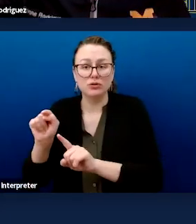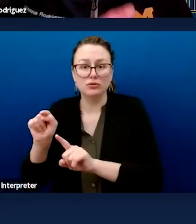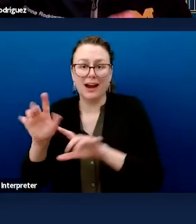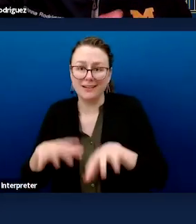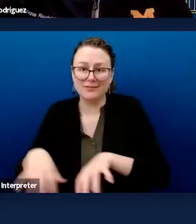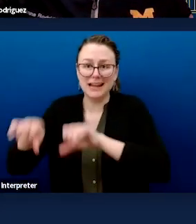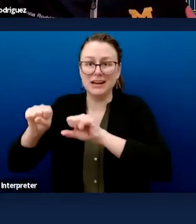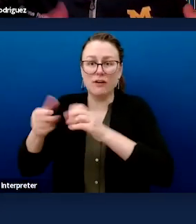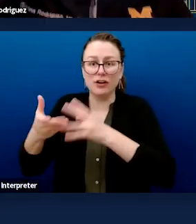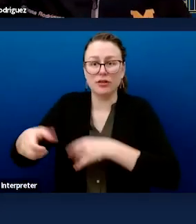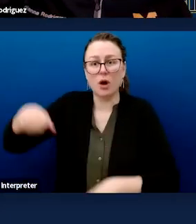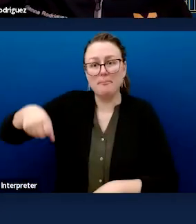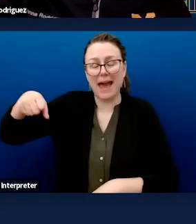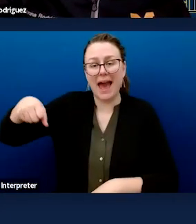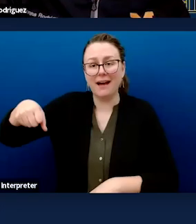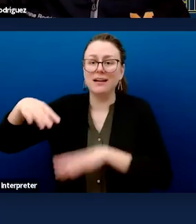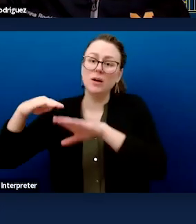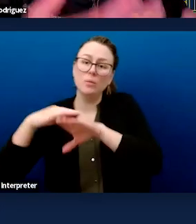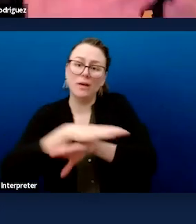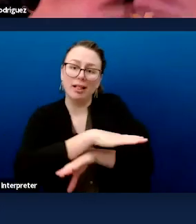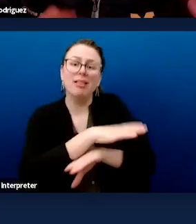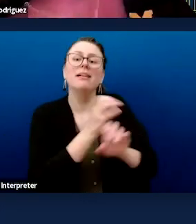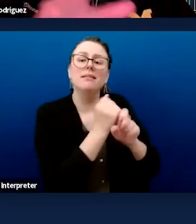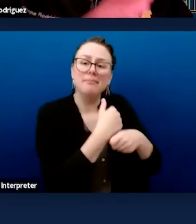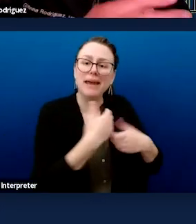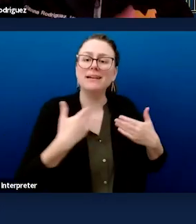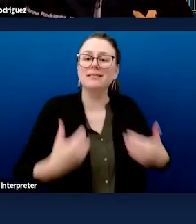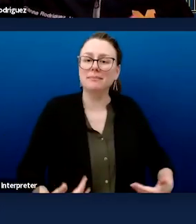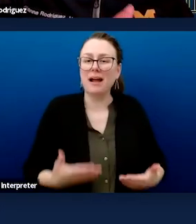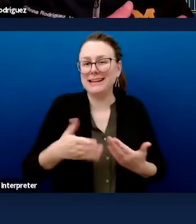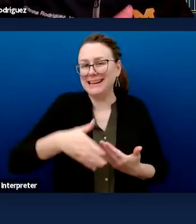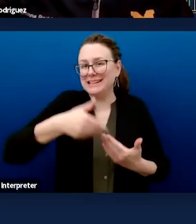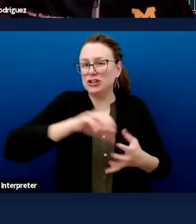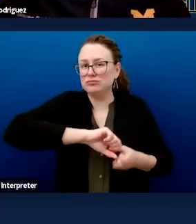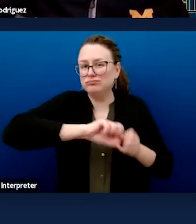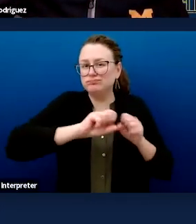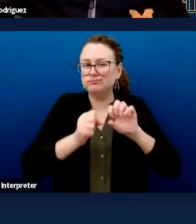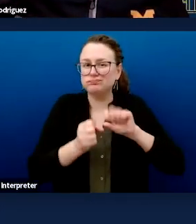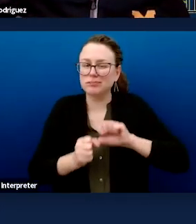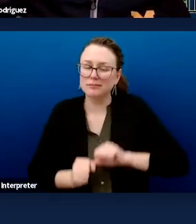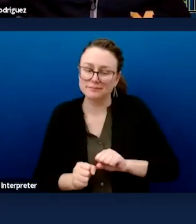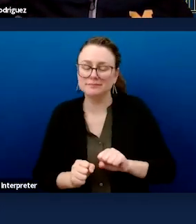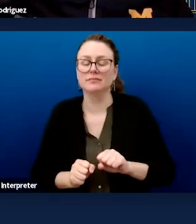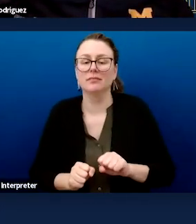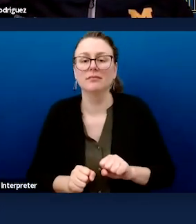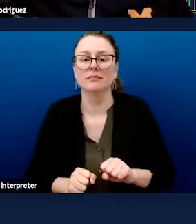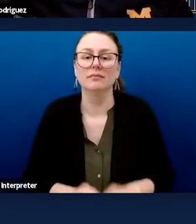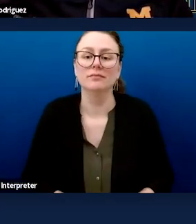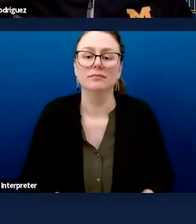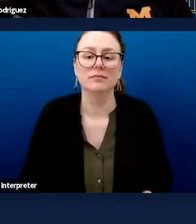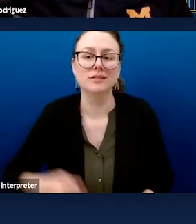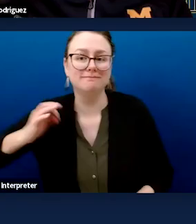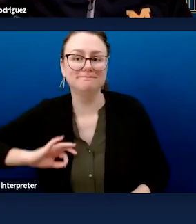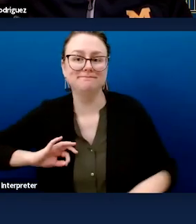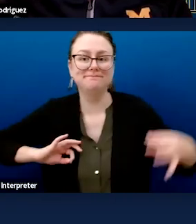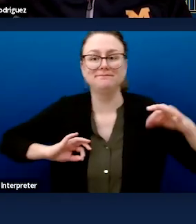through the bag. So it makes it easier for the body to, to move stool altogether,